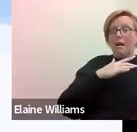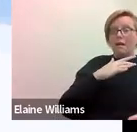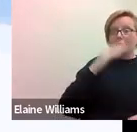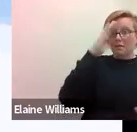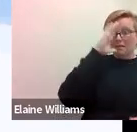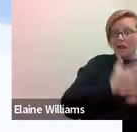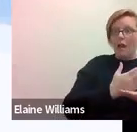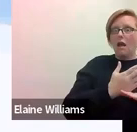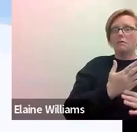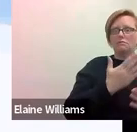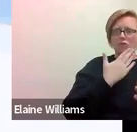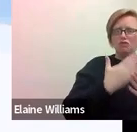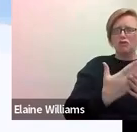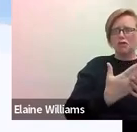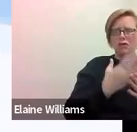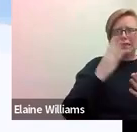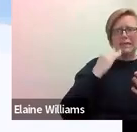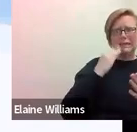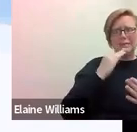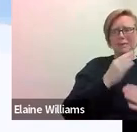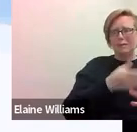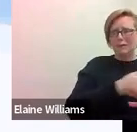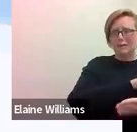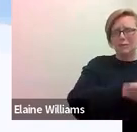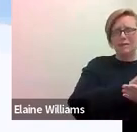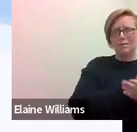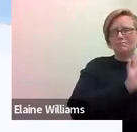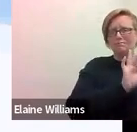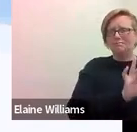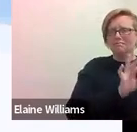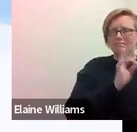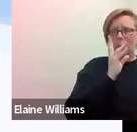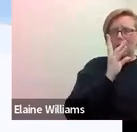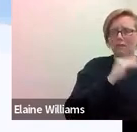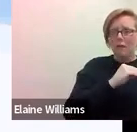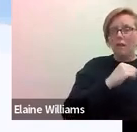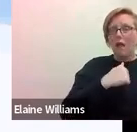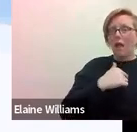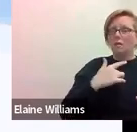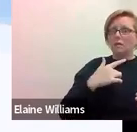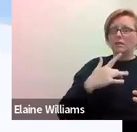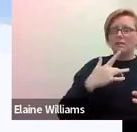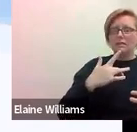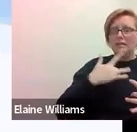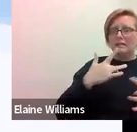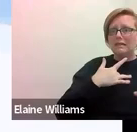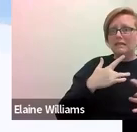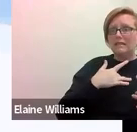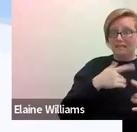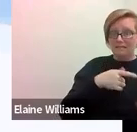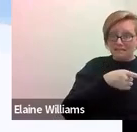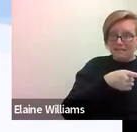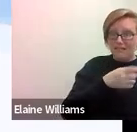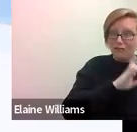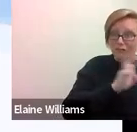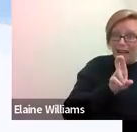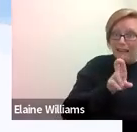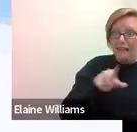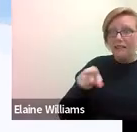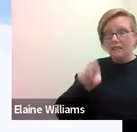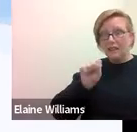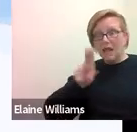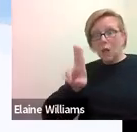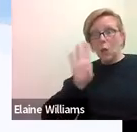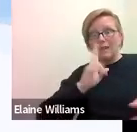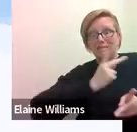I was extremely worried about him going to kindergarten. I didn't feel like he was ready. I didn't know if they would accept him, they would care for him like his preschool